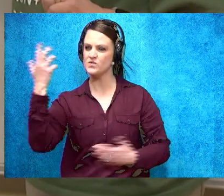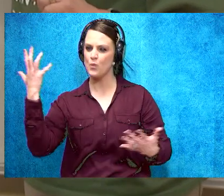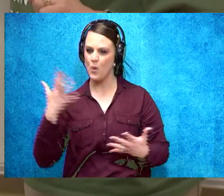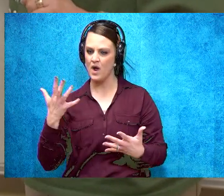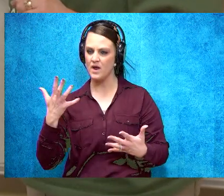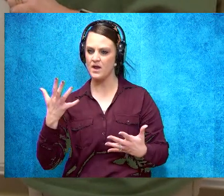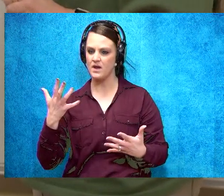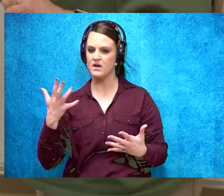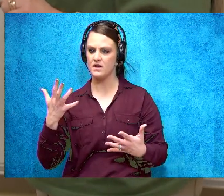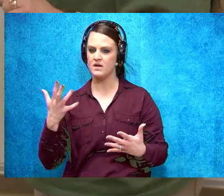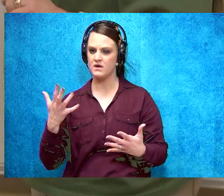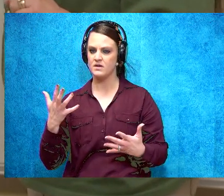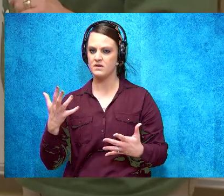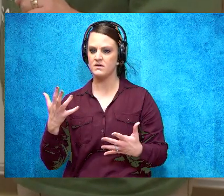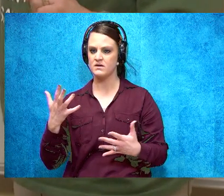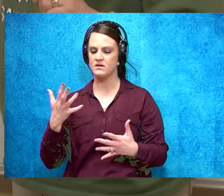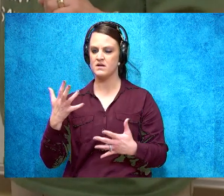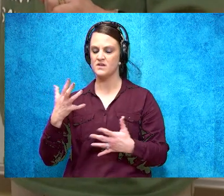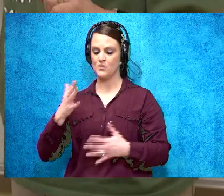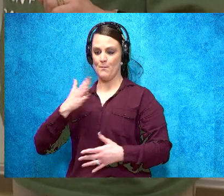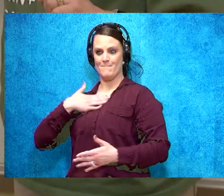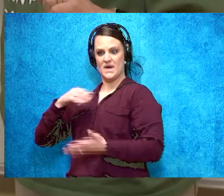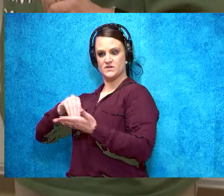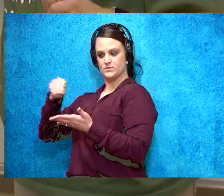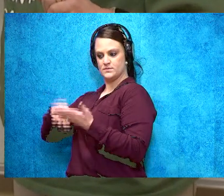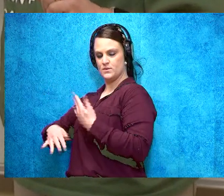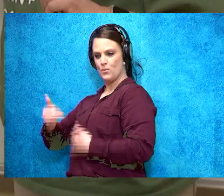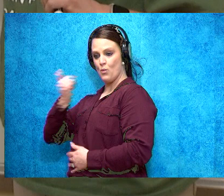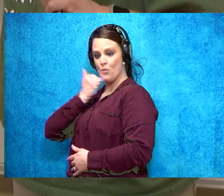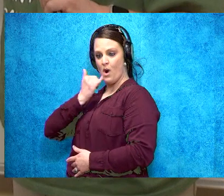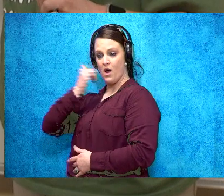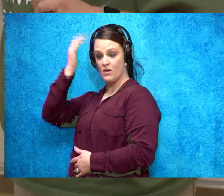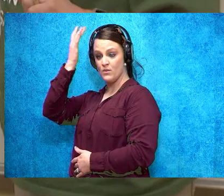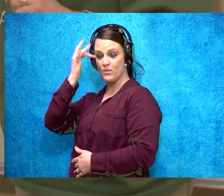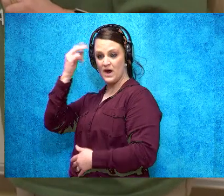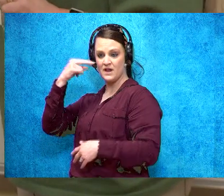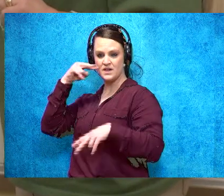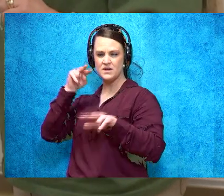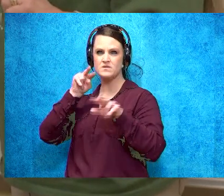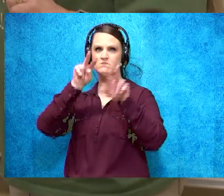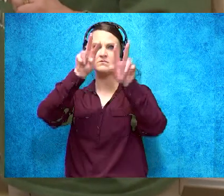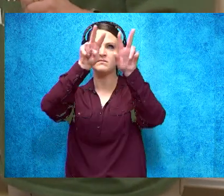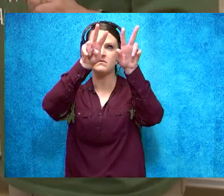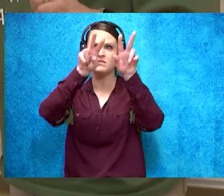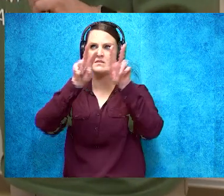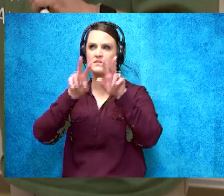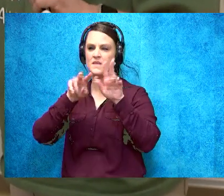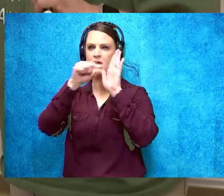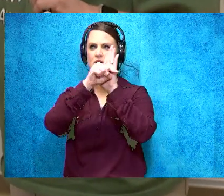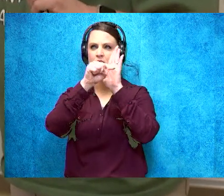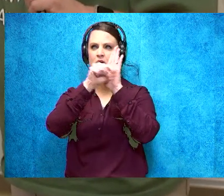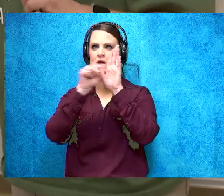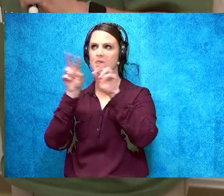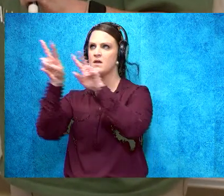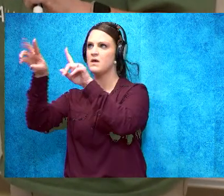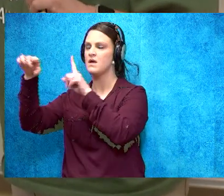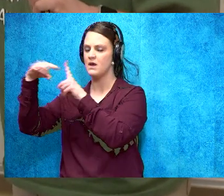got wrong because they did not look at the equation and see which one comes